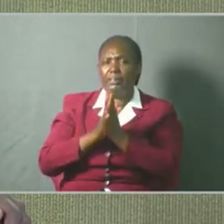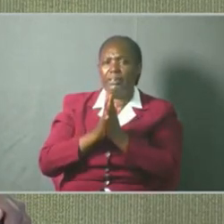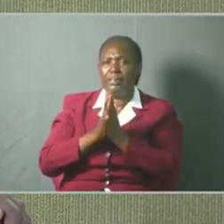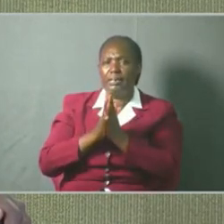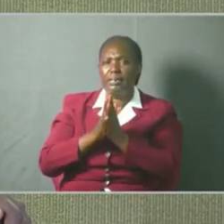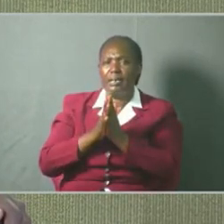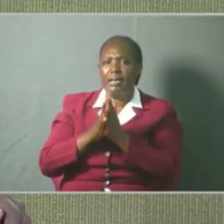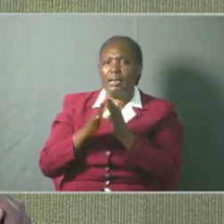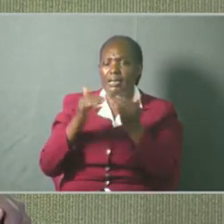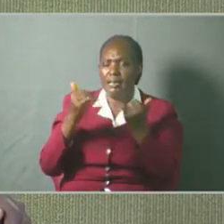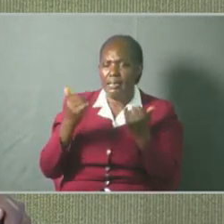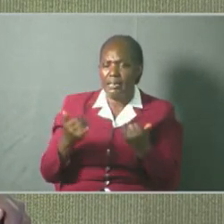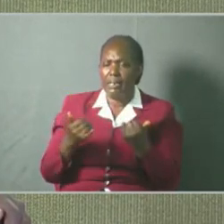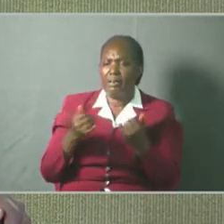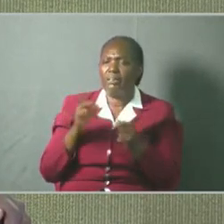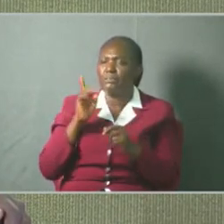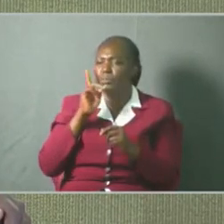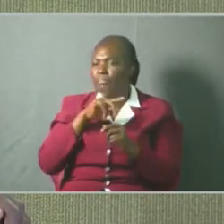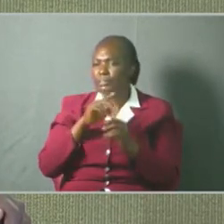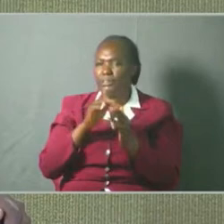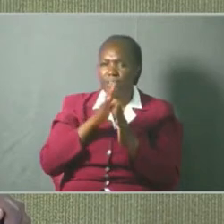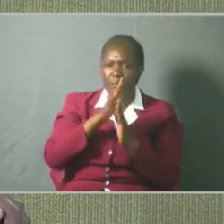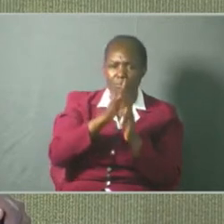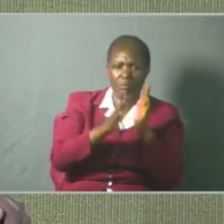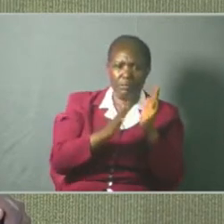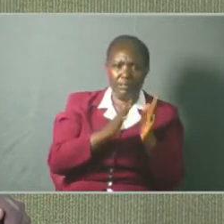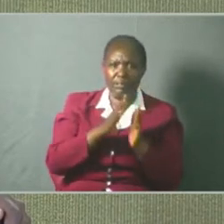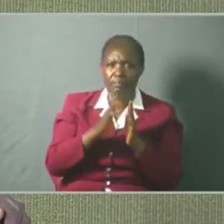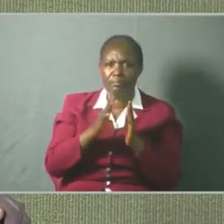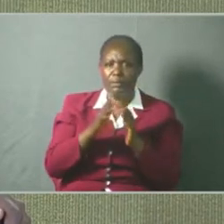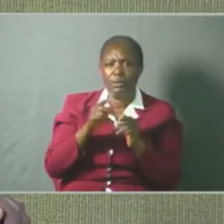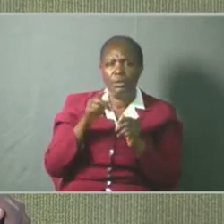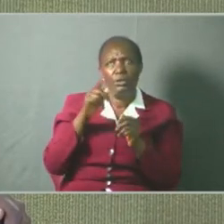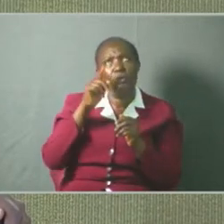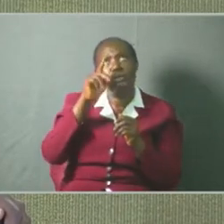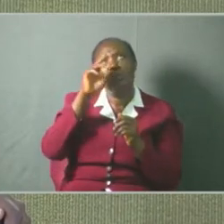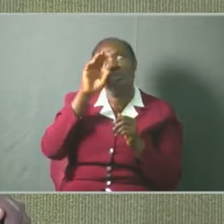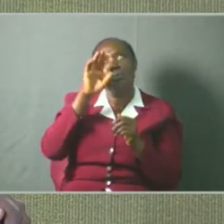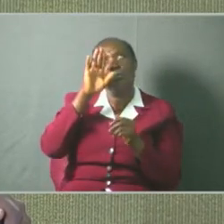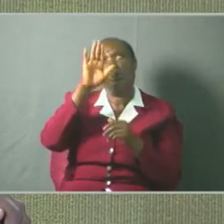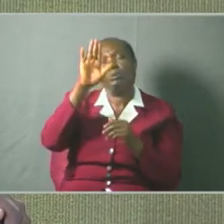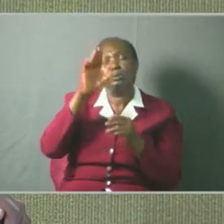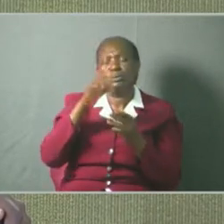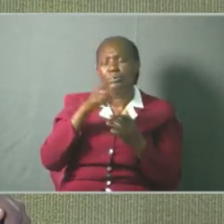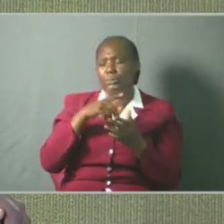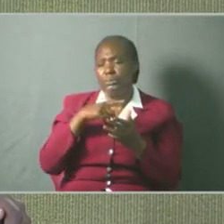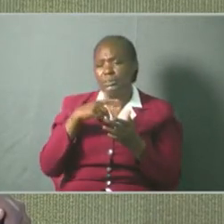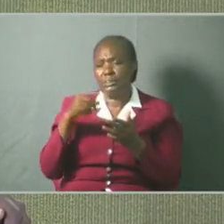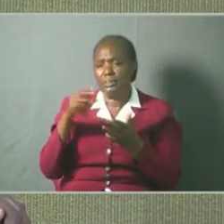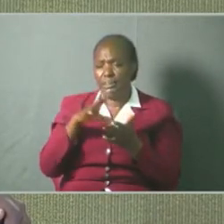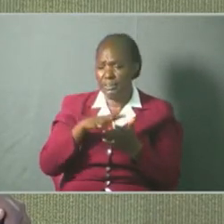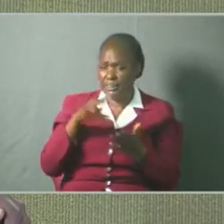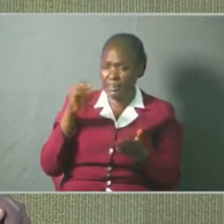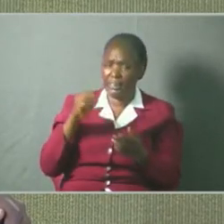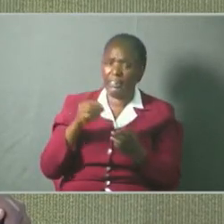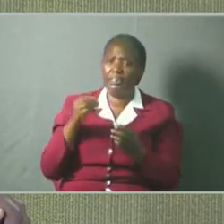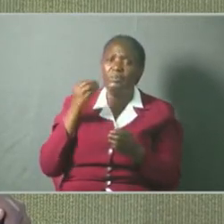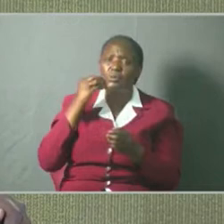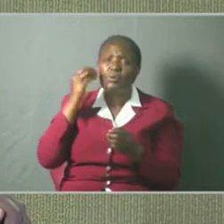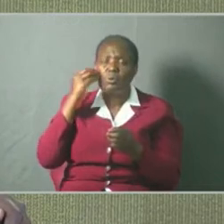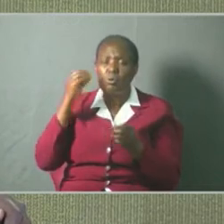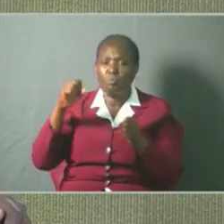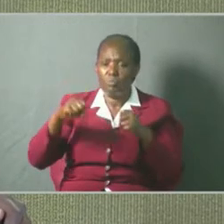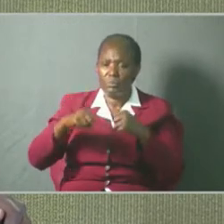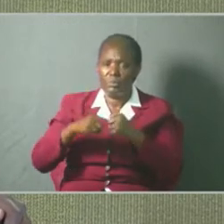our programs to an end, that you will take us home safely. That, Lord, you will heal our sick